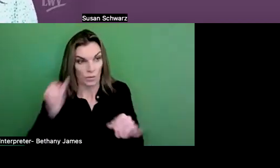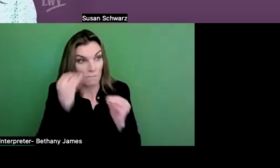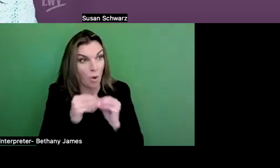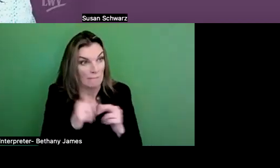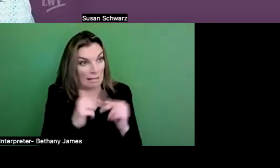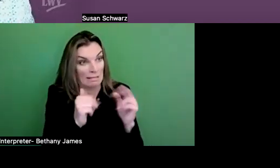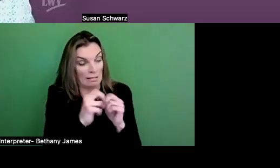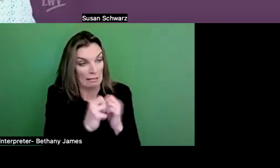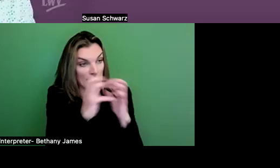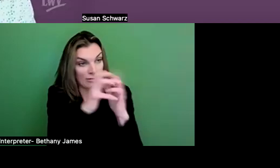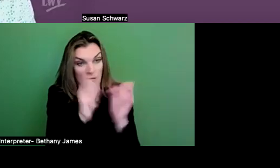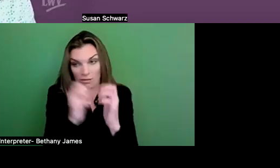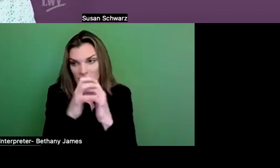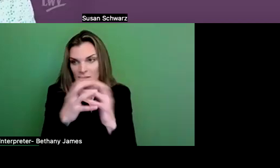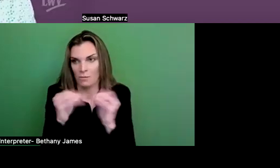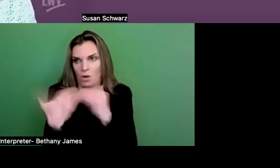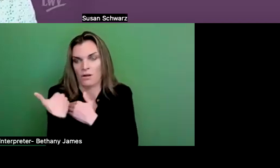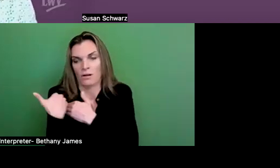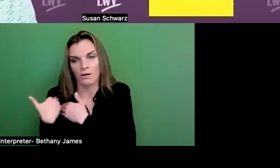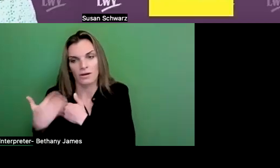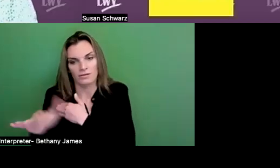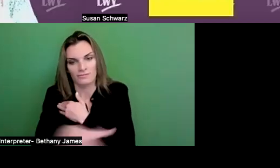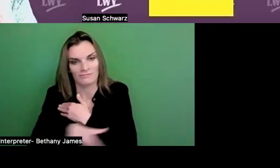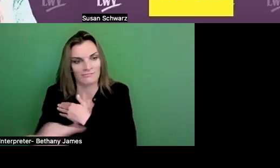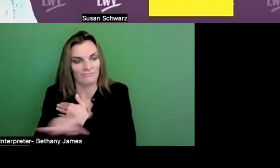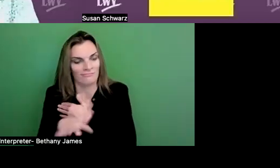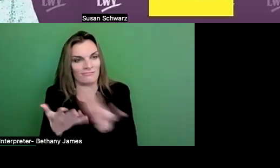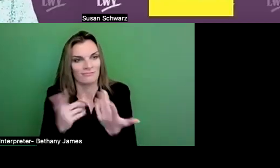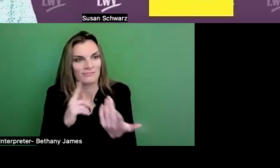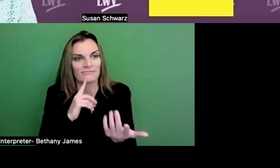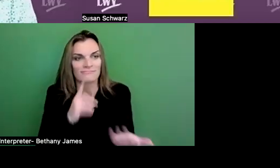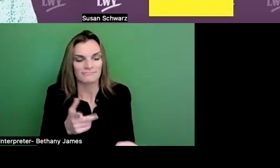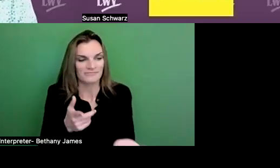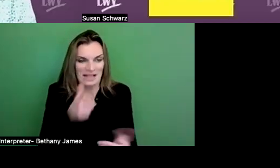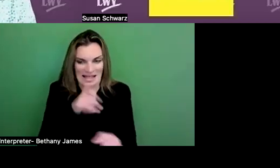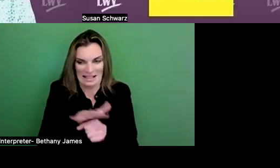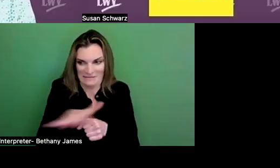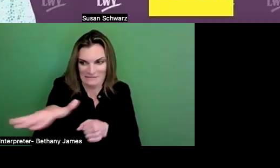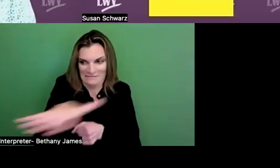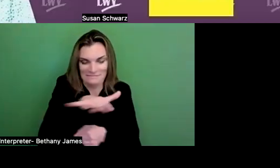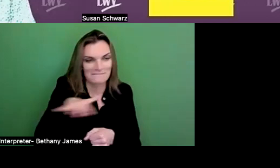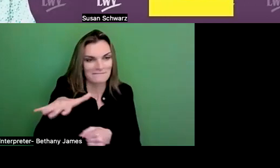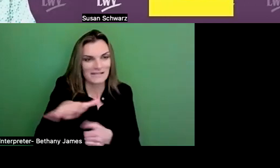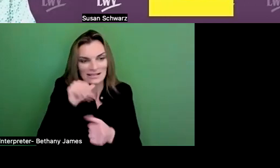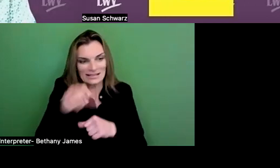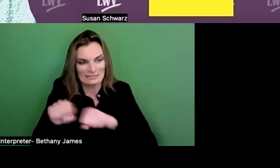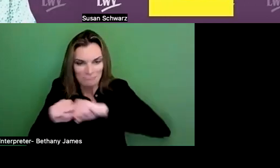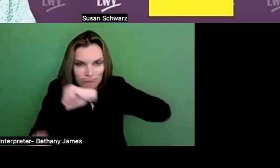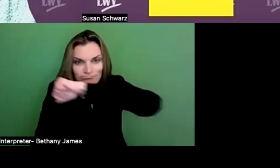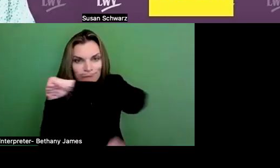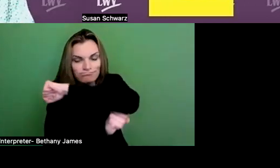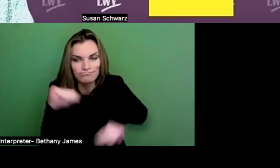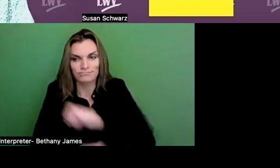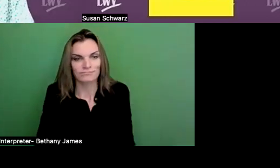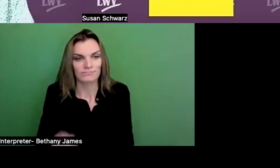more structures, the more our infrastructure is overburdened. So it's a